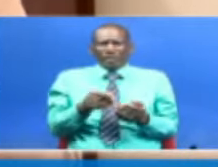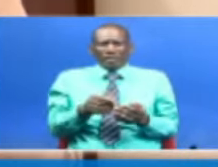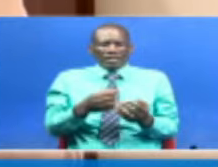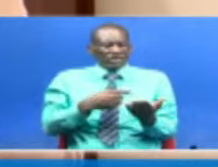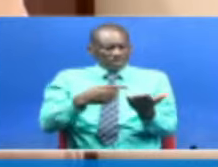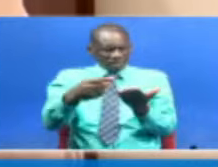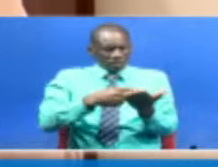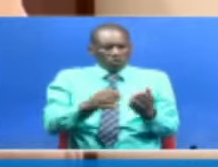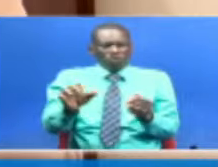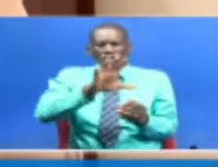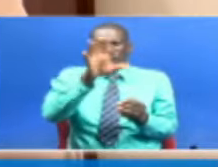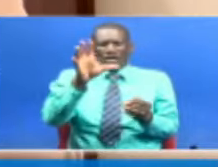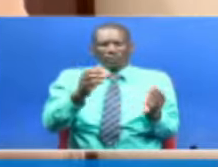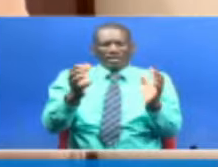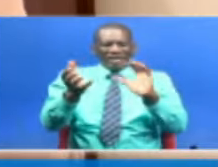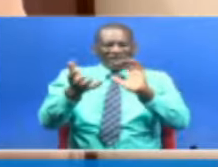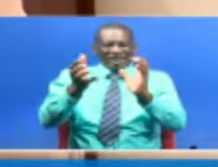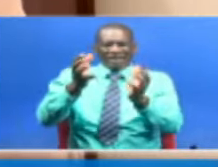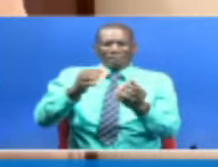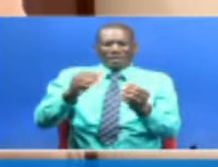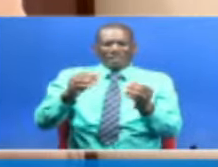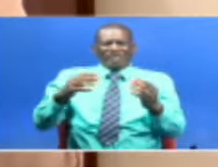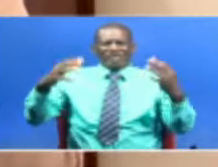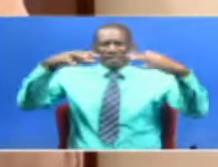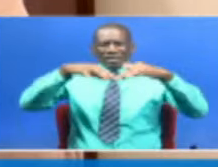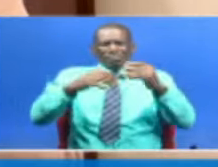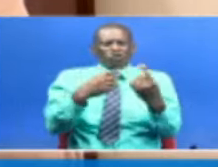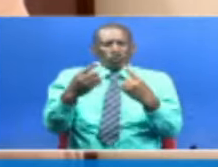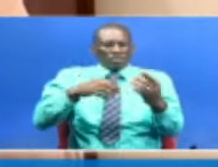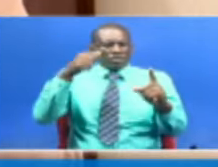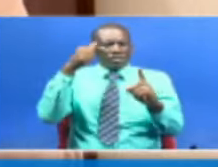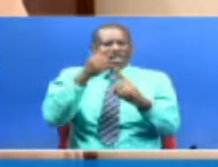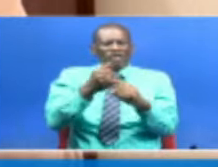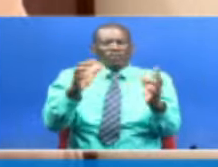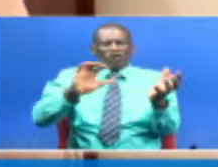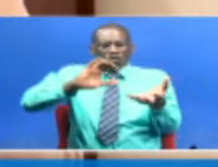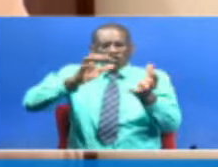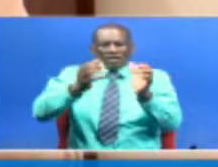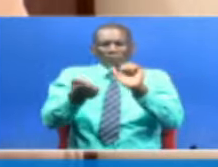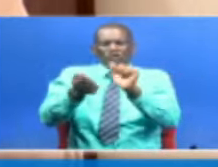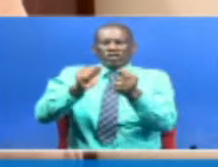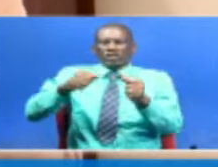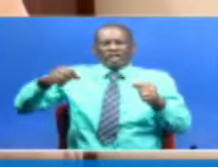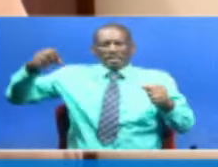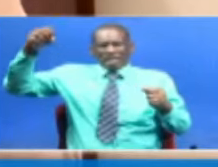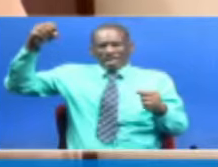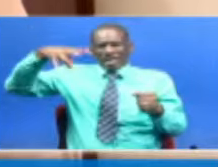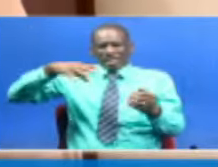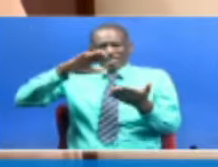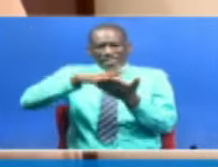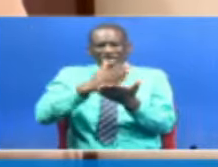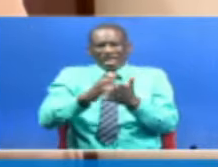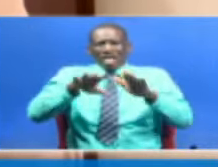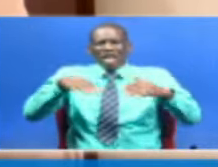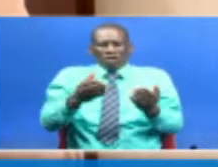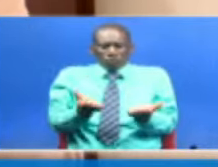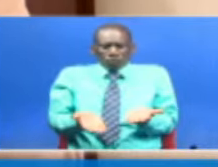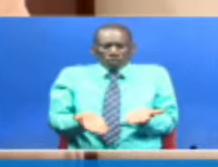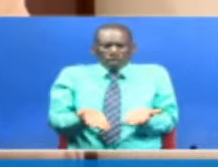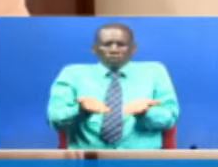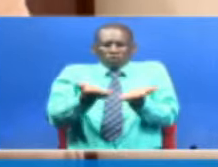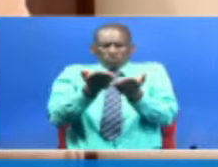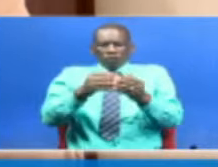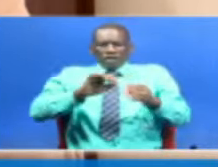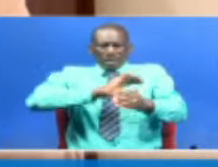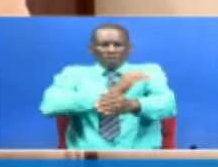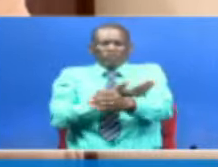of the Africa Climate Summit talking about the impacts of climate change on the energy sector and how to build the adaptive capacity and the resilience of